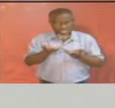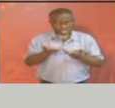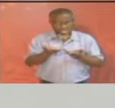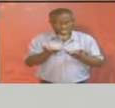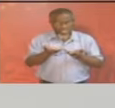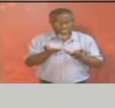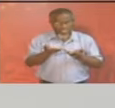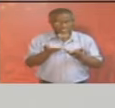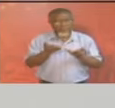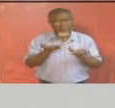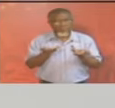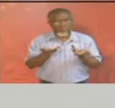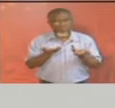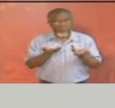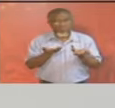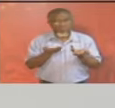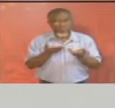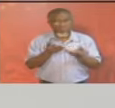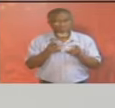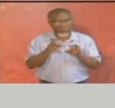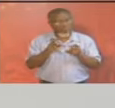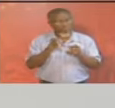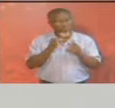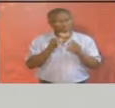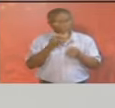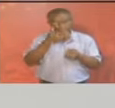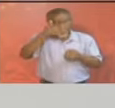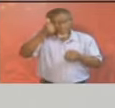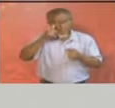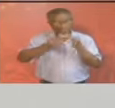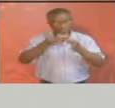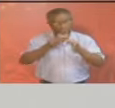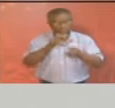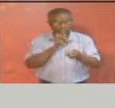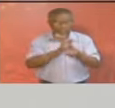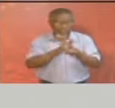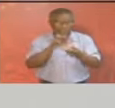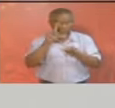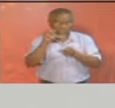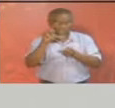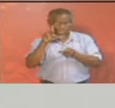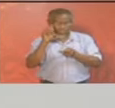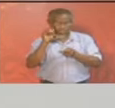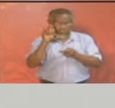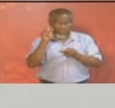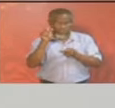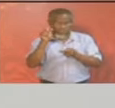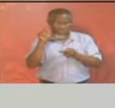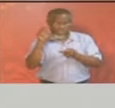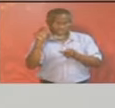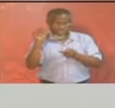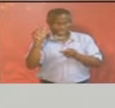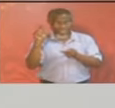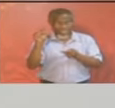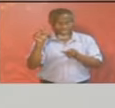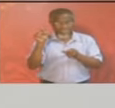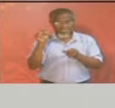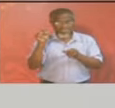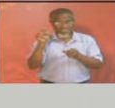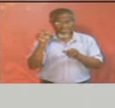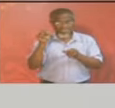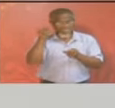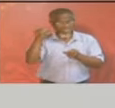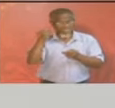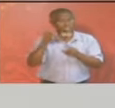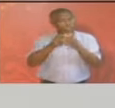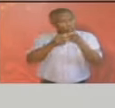be addressed by Dr. Trotman, who is the actual clinical specialist who manages the TB